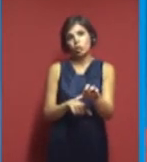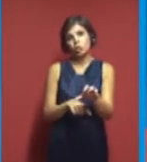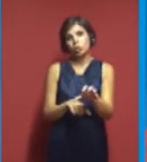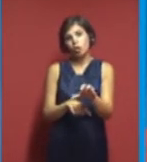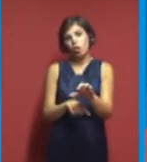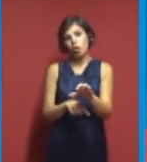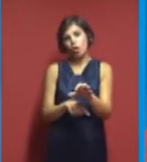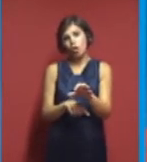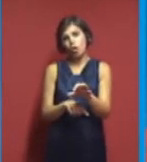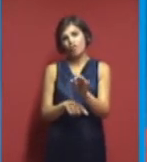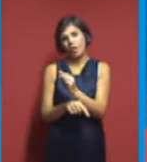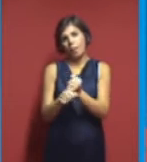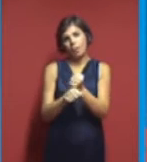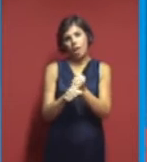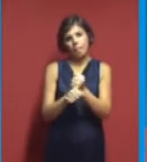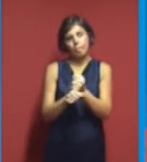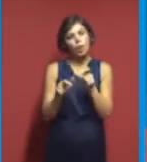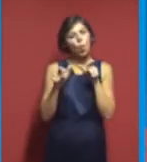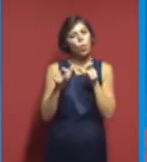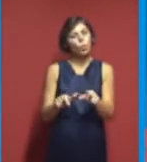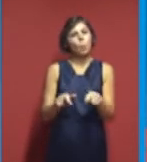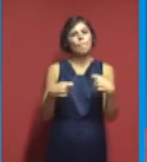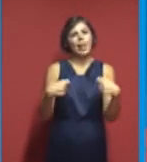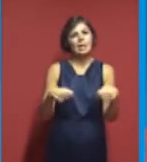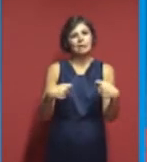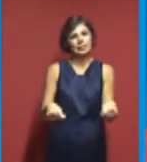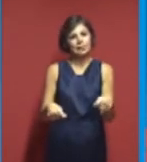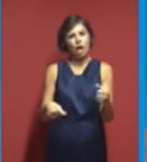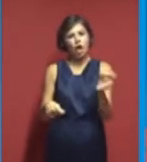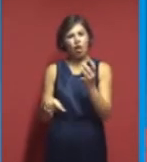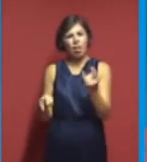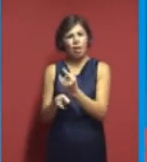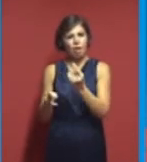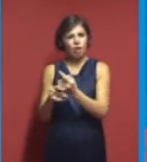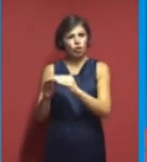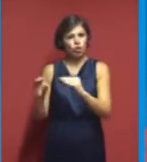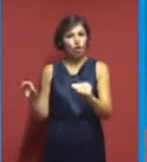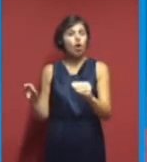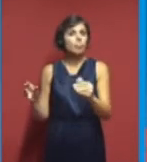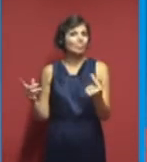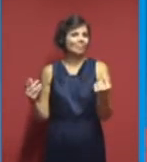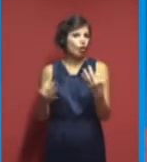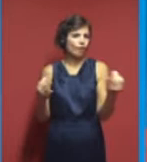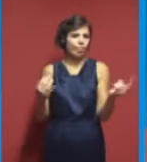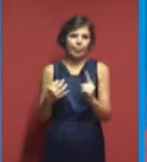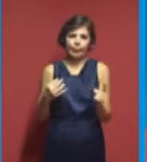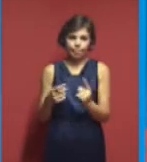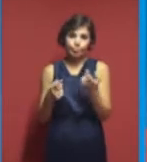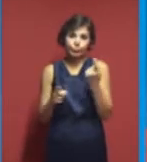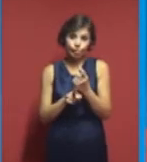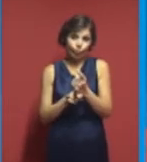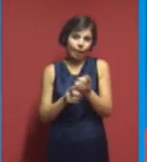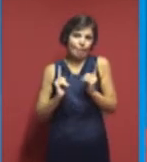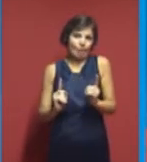of the talks are related to that. And then finally, I'm going to finish with a smart citizen, of course, because it's very related with this